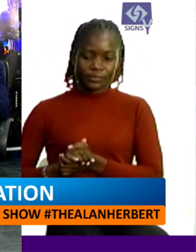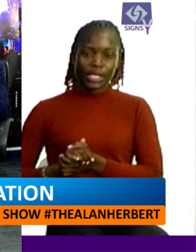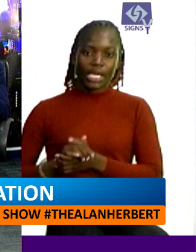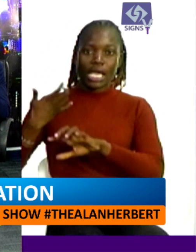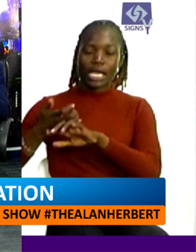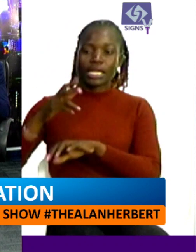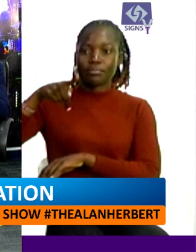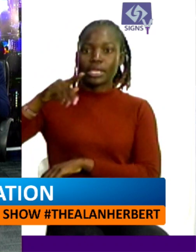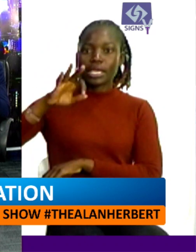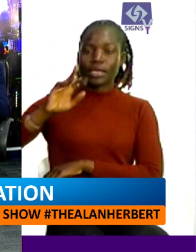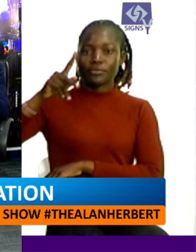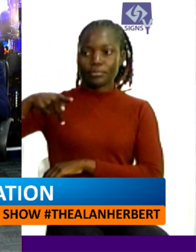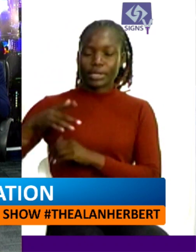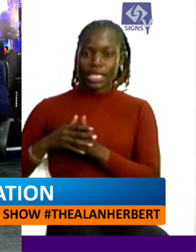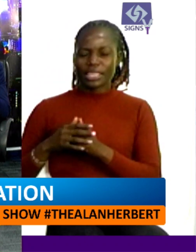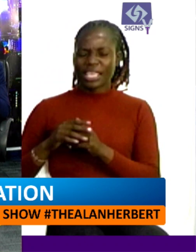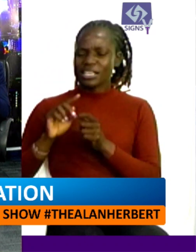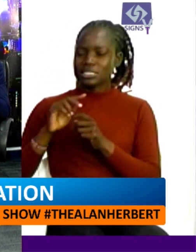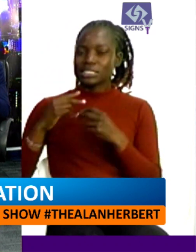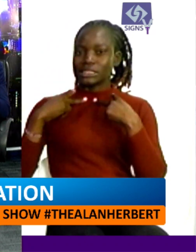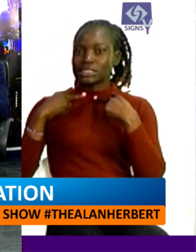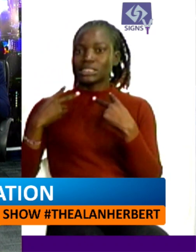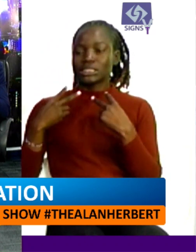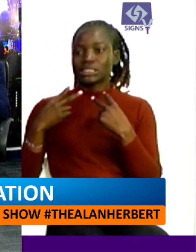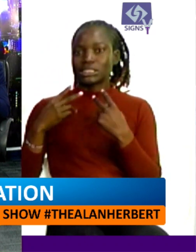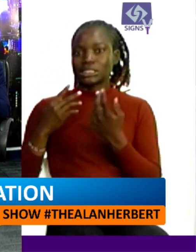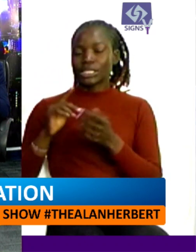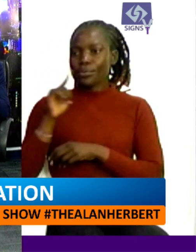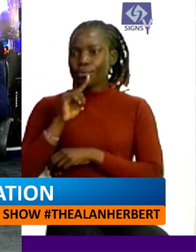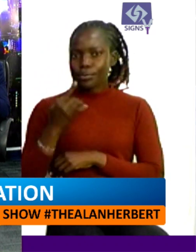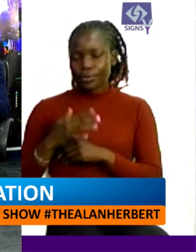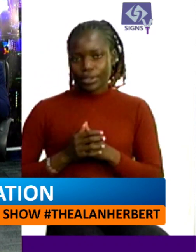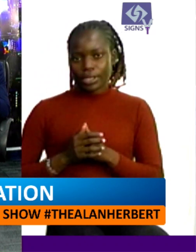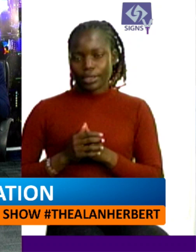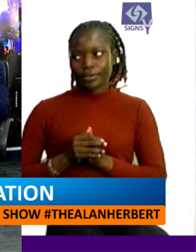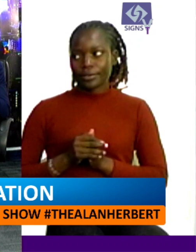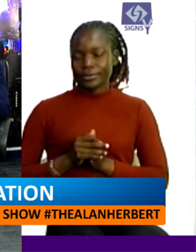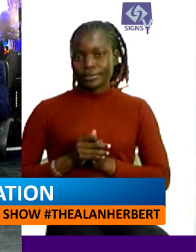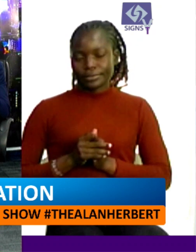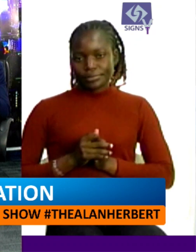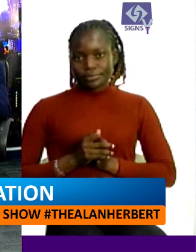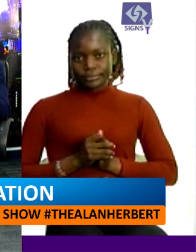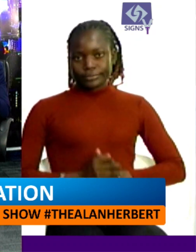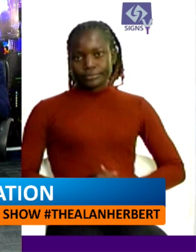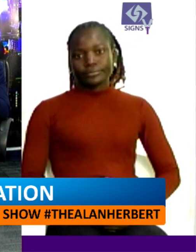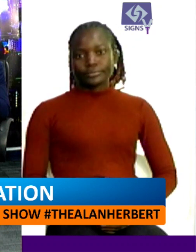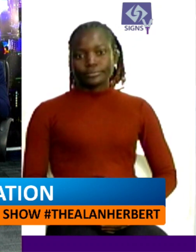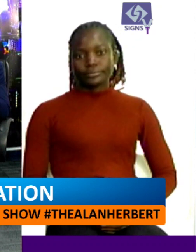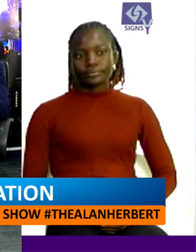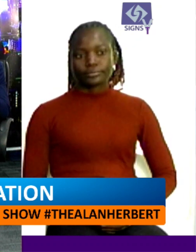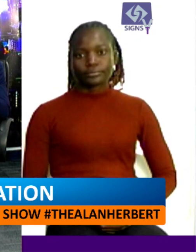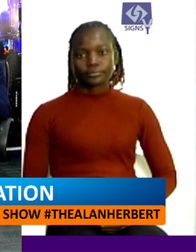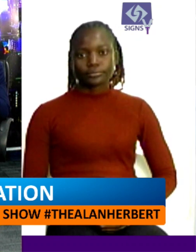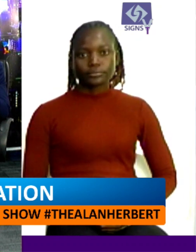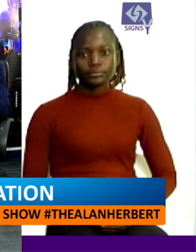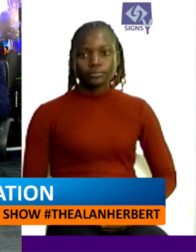tedious, and PFP is very rigorous when it comes to selecting our fellows. How was your experience like? So for me,